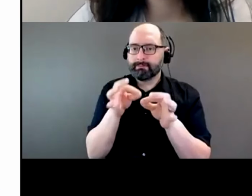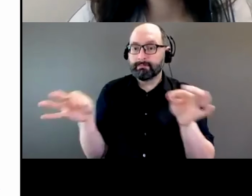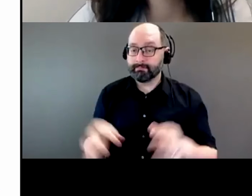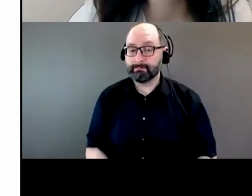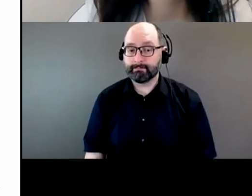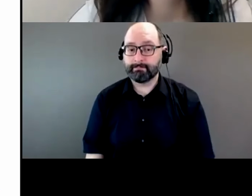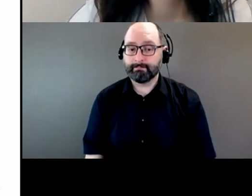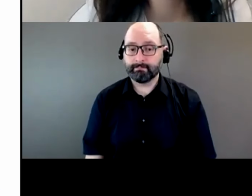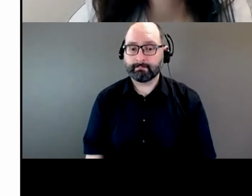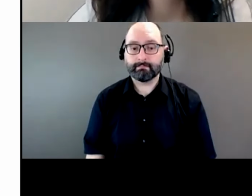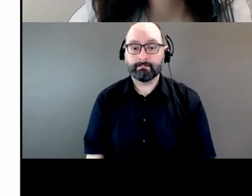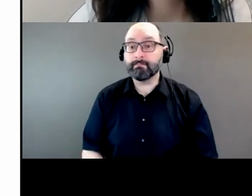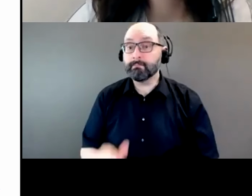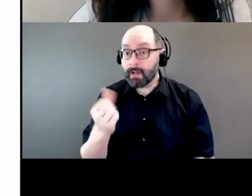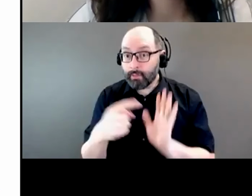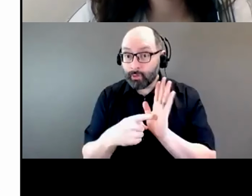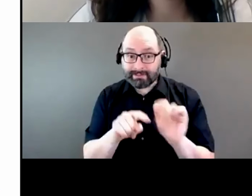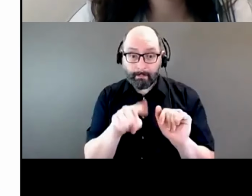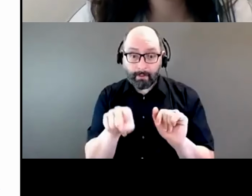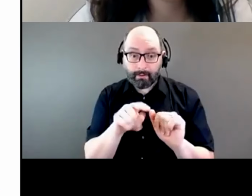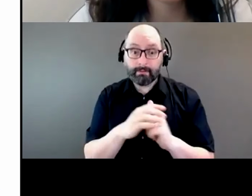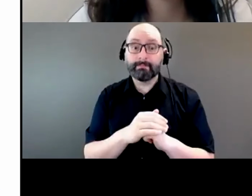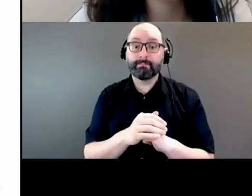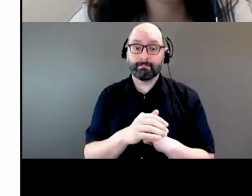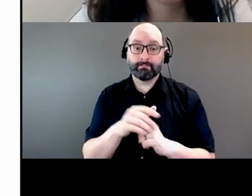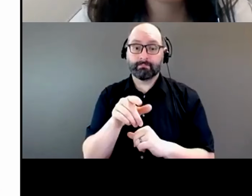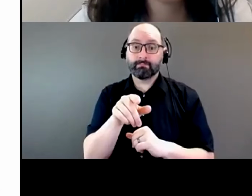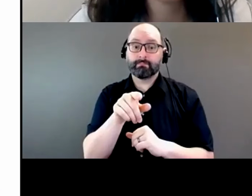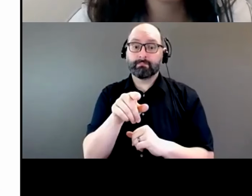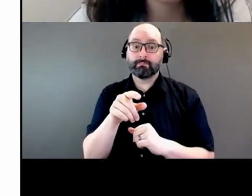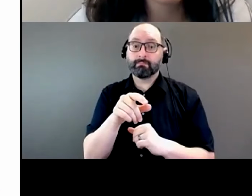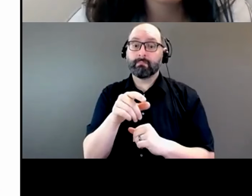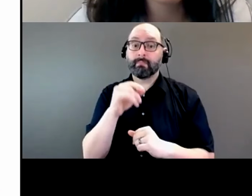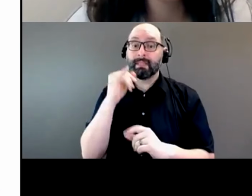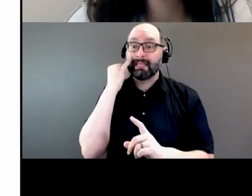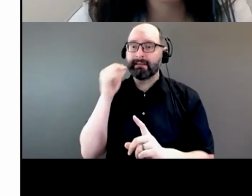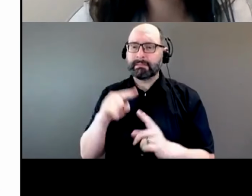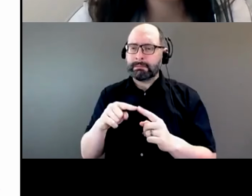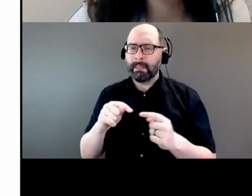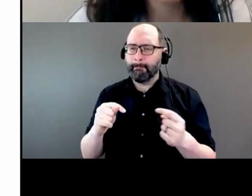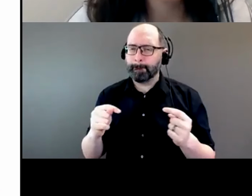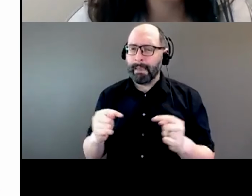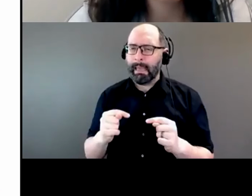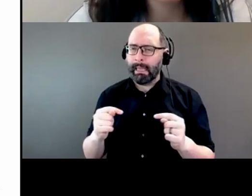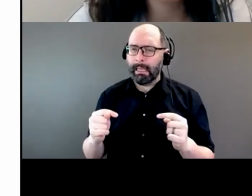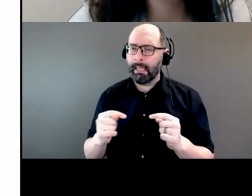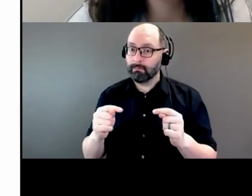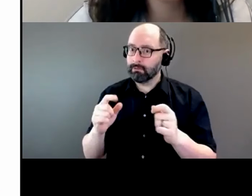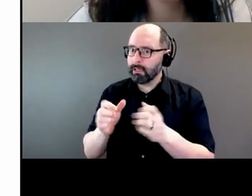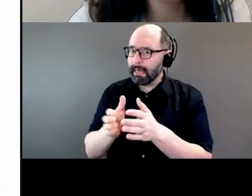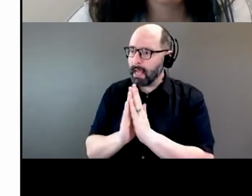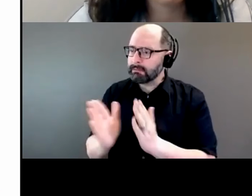Other examples here are, this is a page that you could have if they're having pain, to ask them, how bad is the